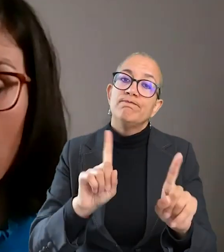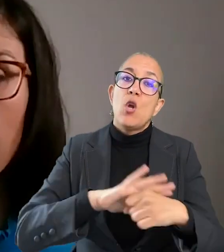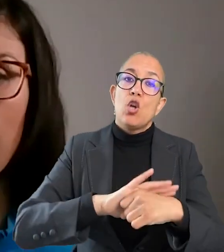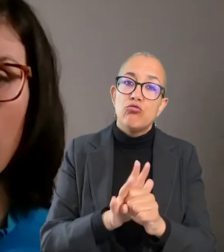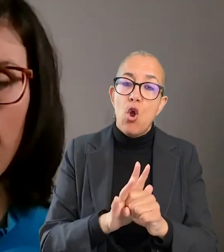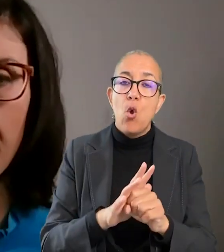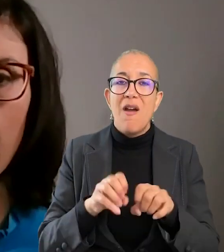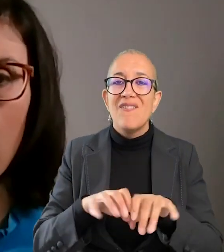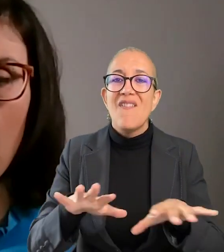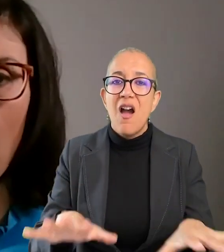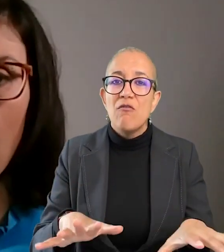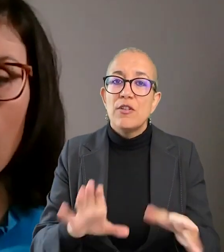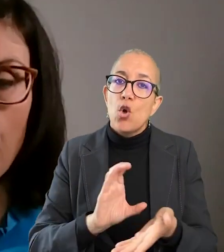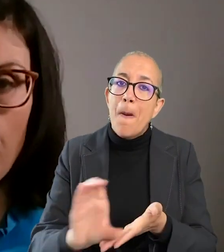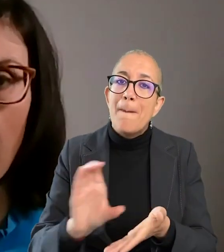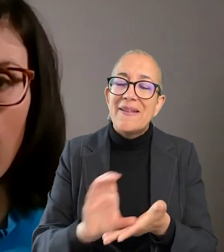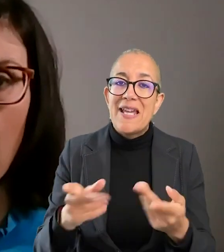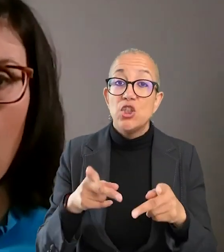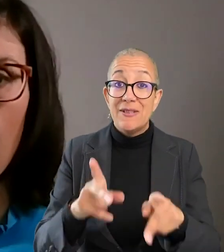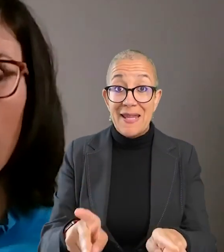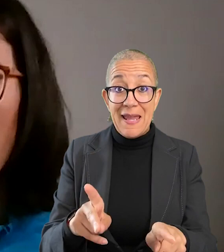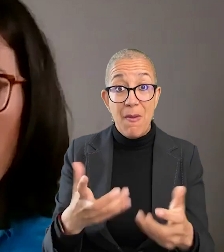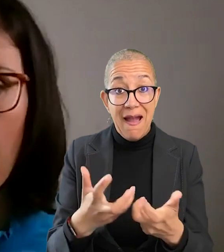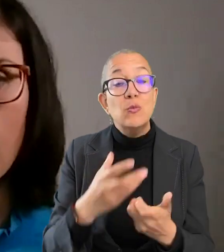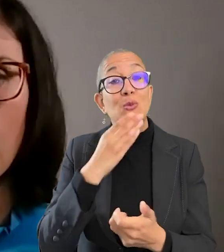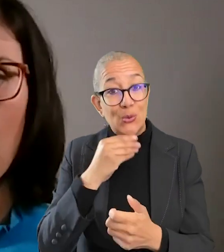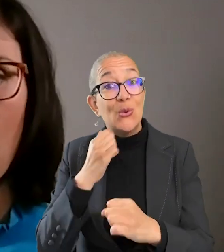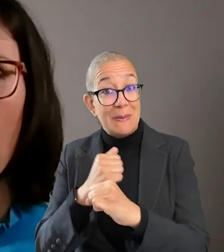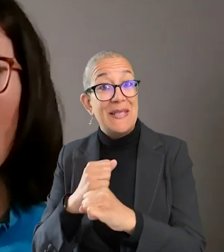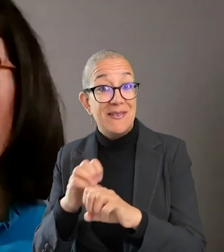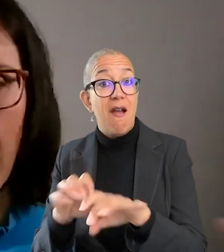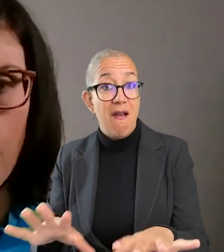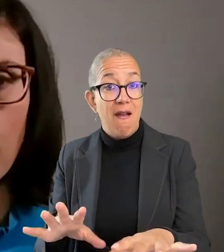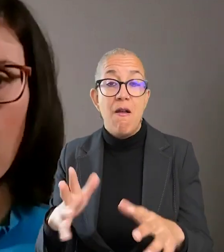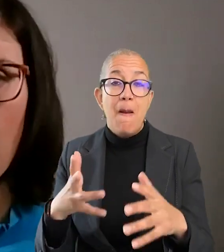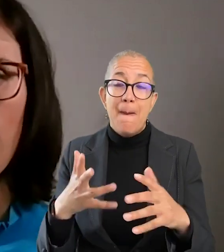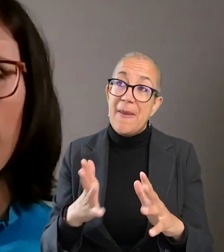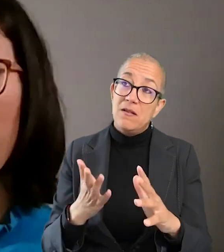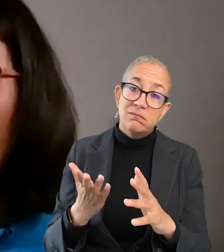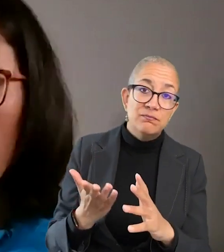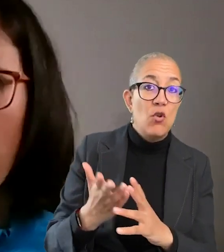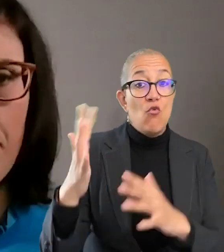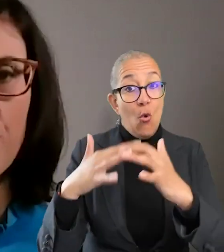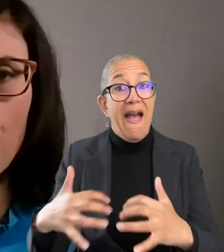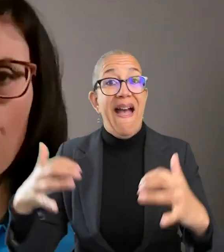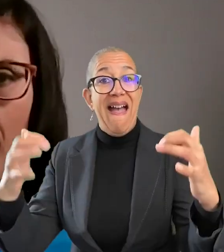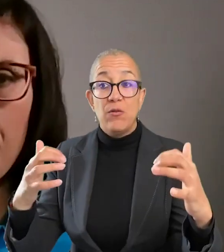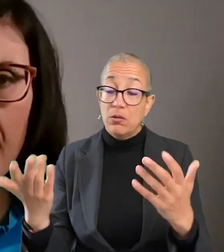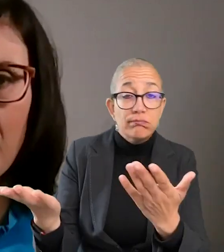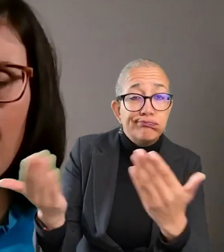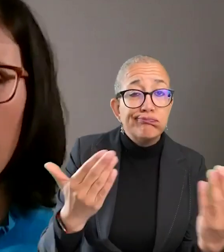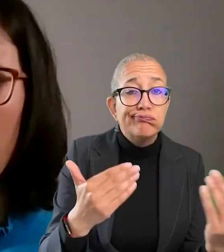by using the media to do that. We reached out across the House, bringing on backbench